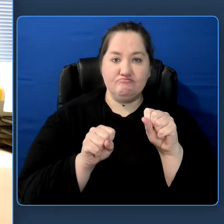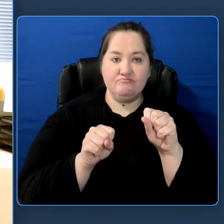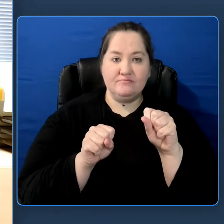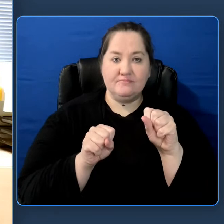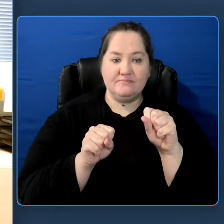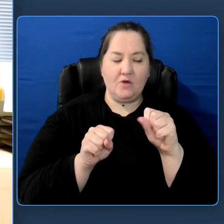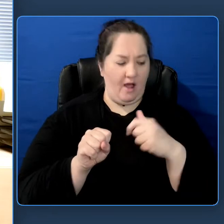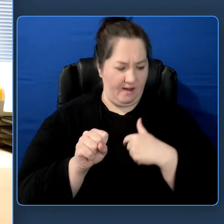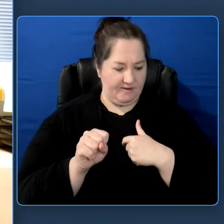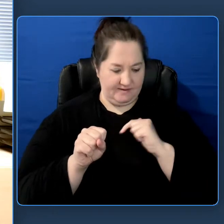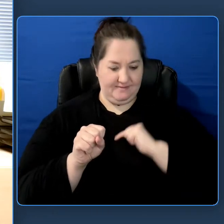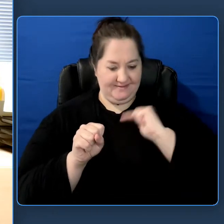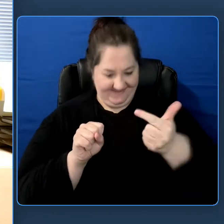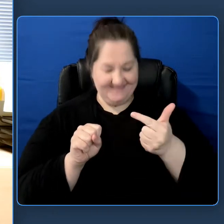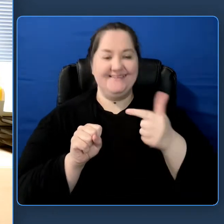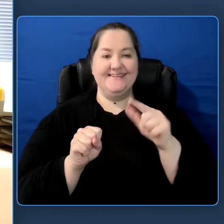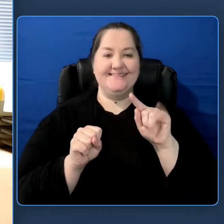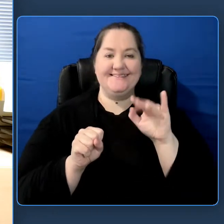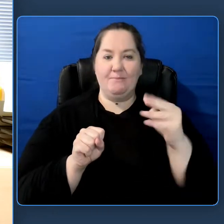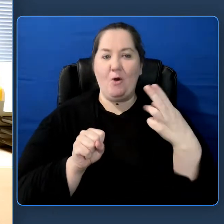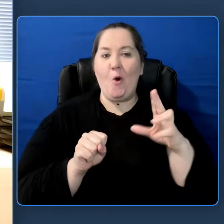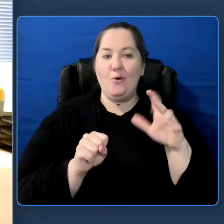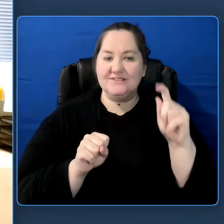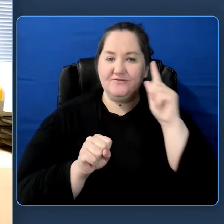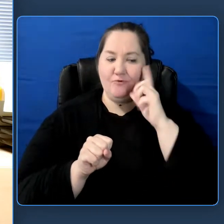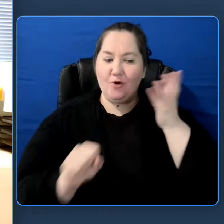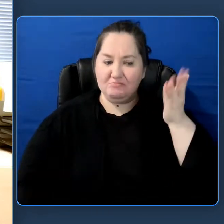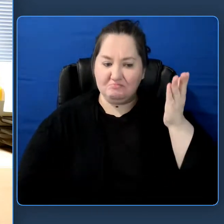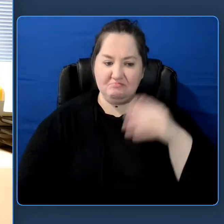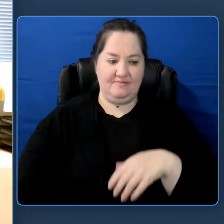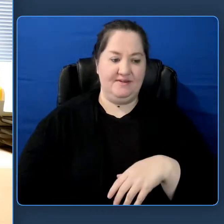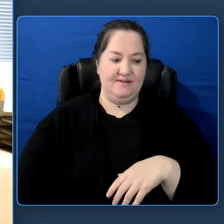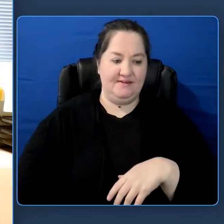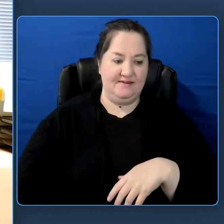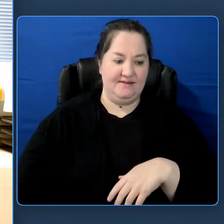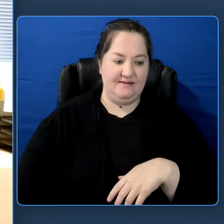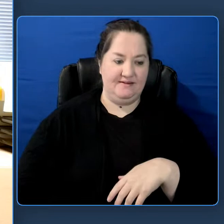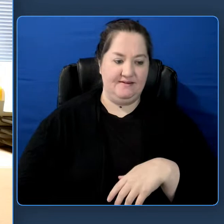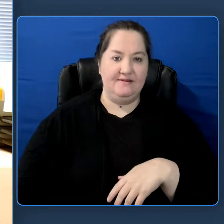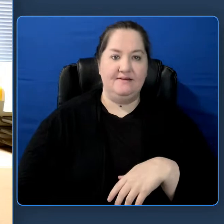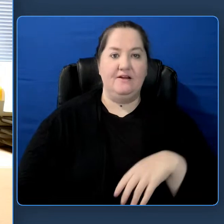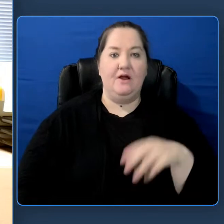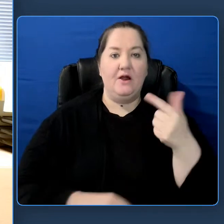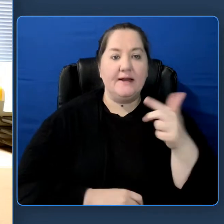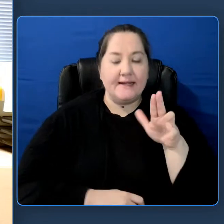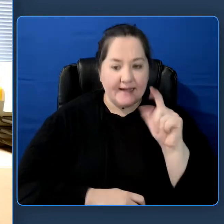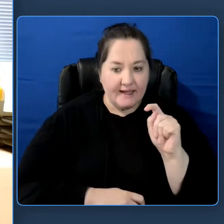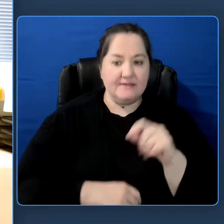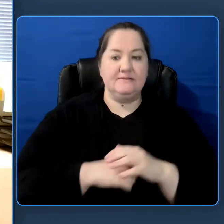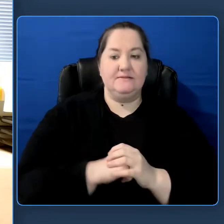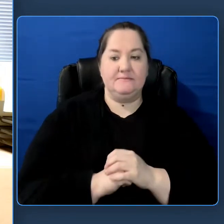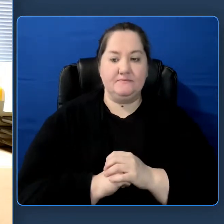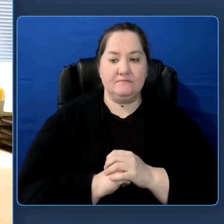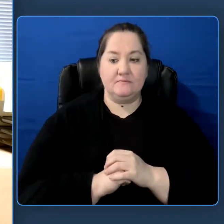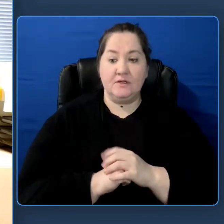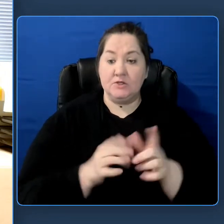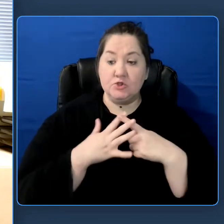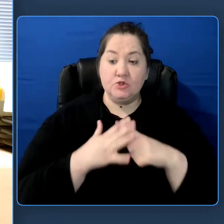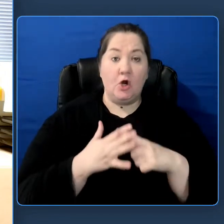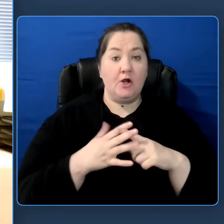hand over hosting to Tim. Tim, can you introduce our guests and